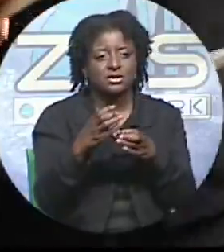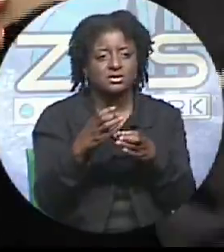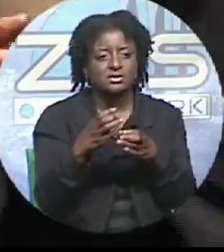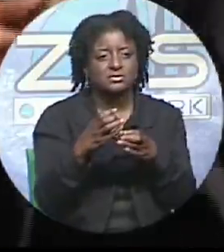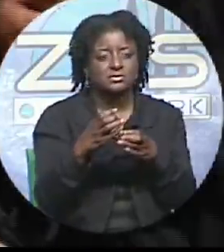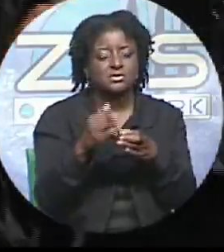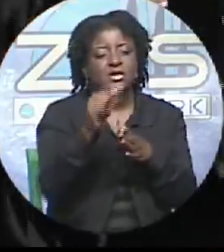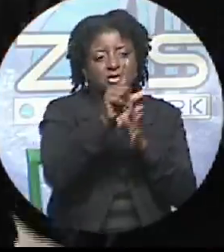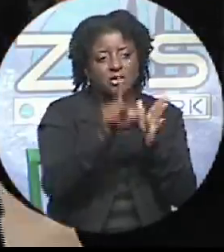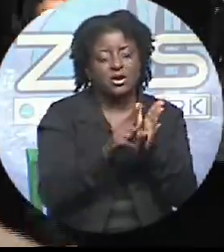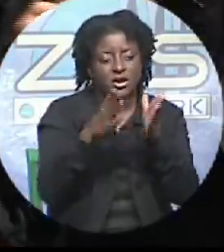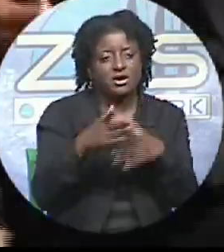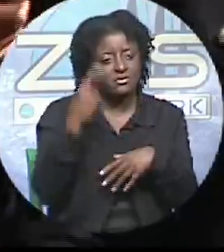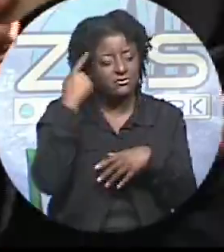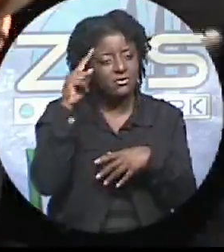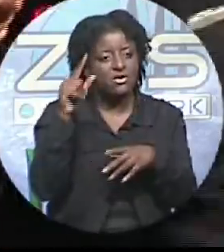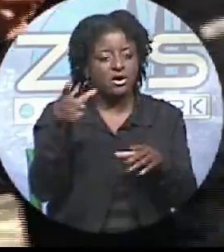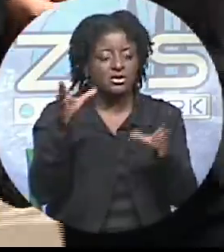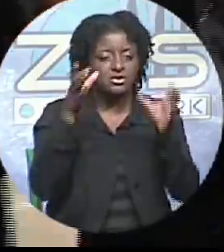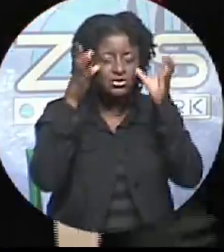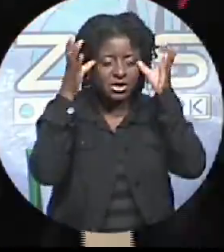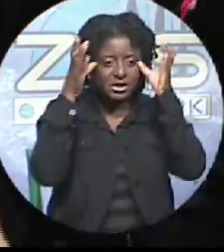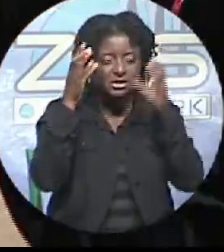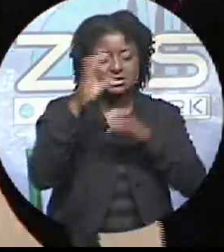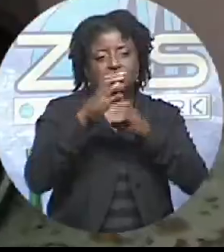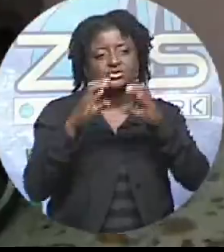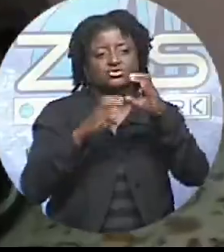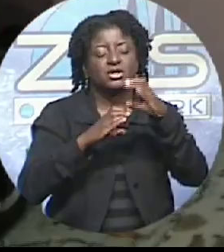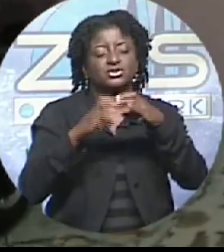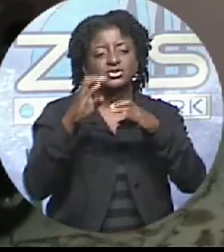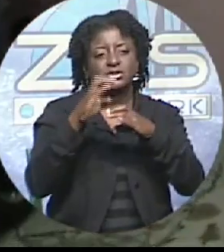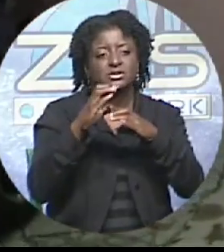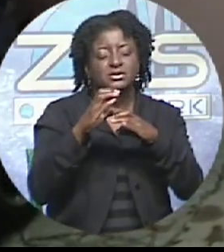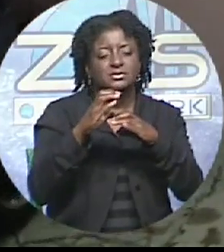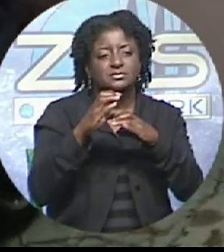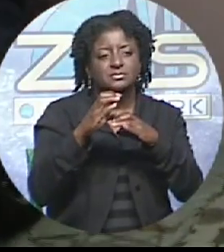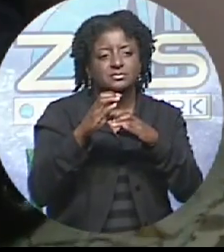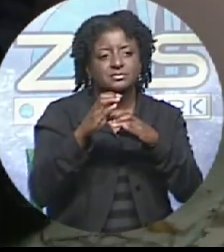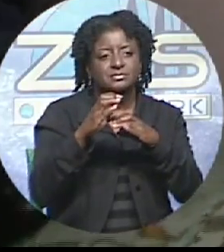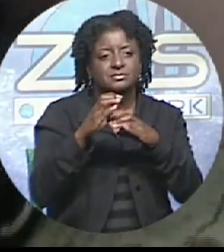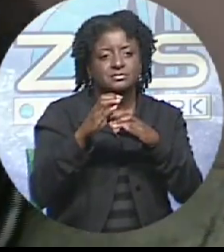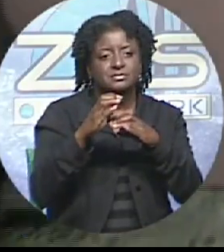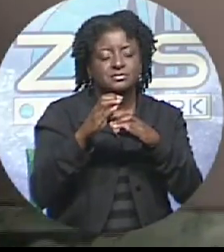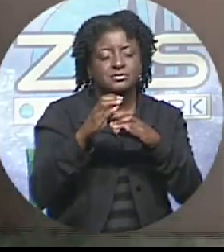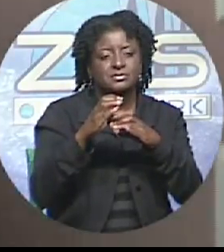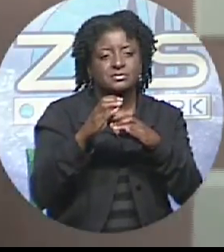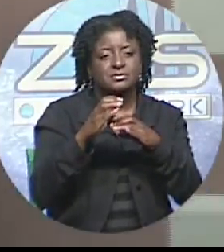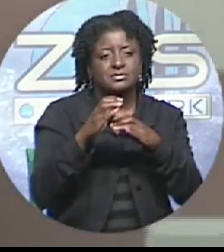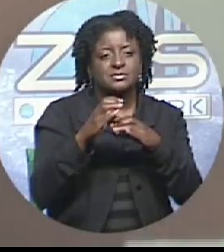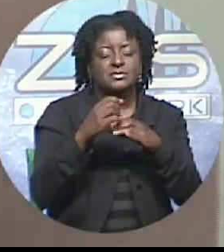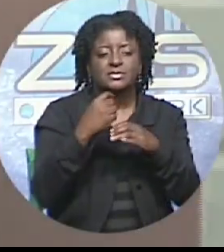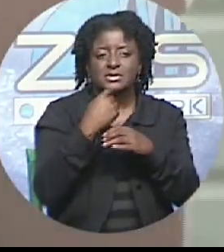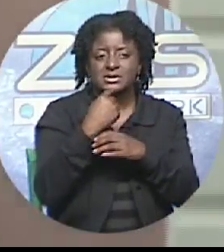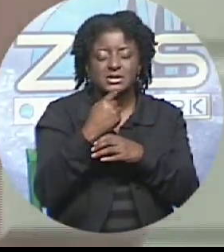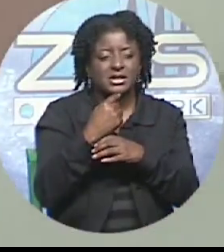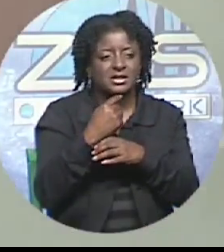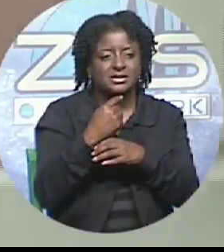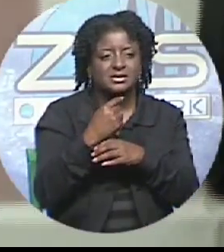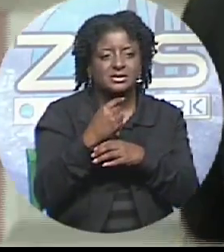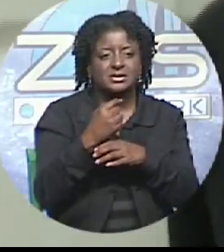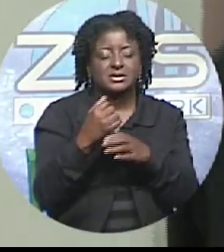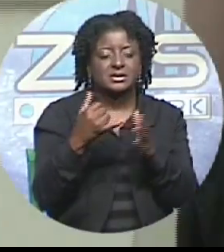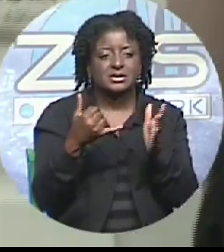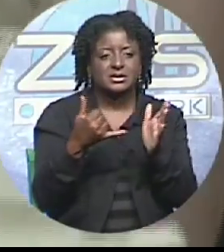Construction America, Sean Morey, in his submissions called it contrary and perverse to public policy for the court to recognize